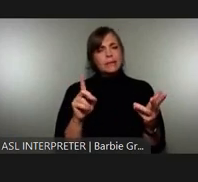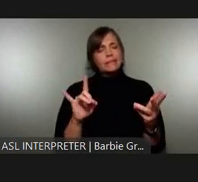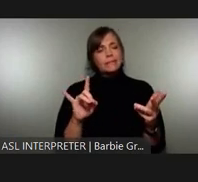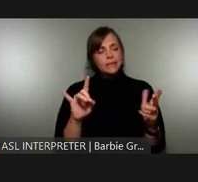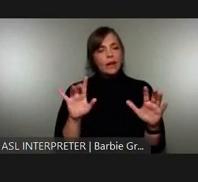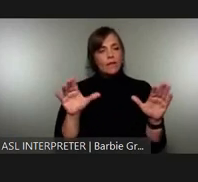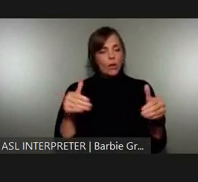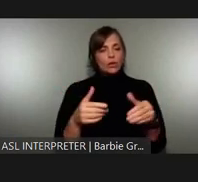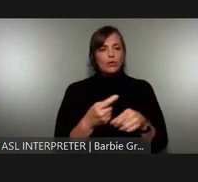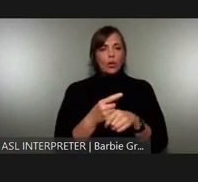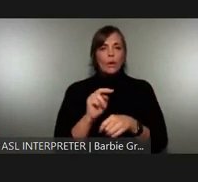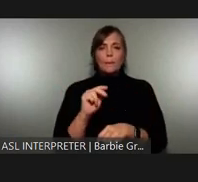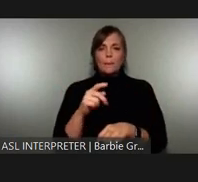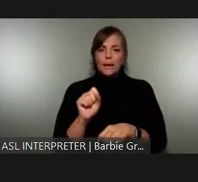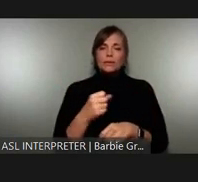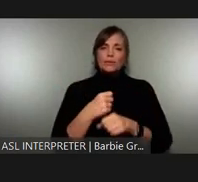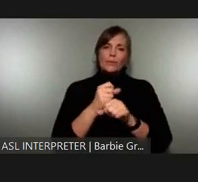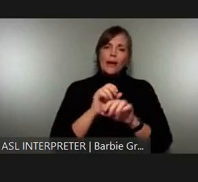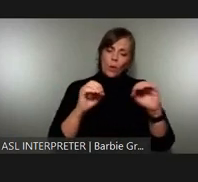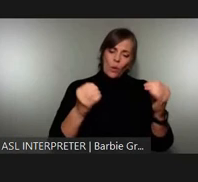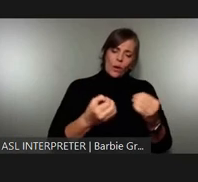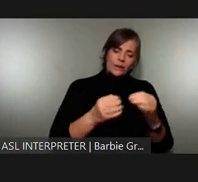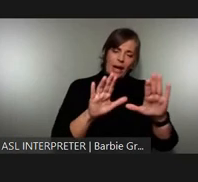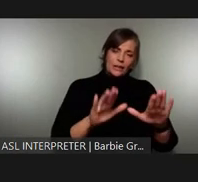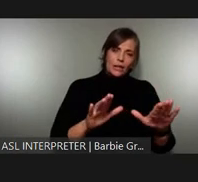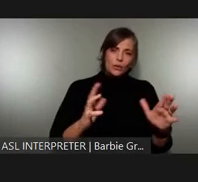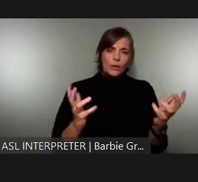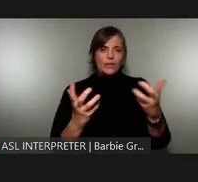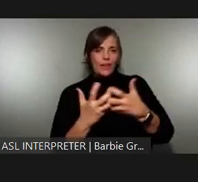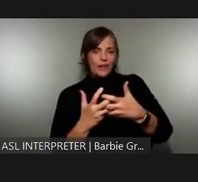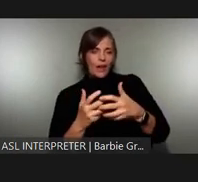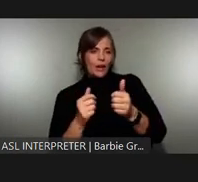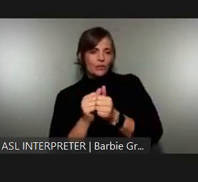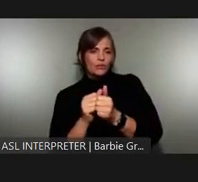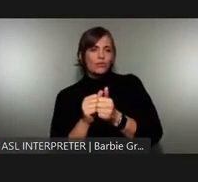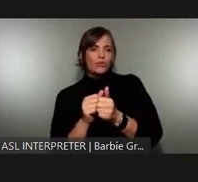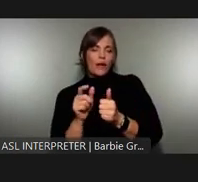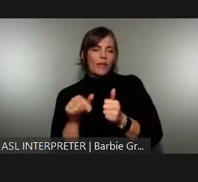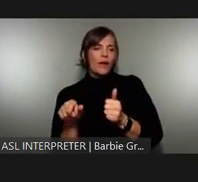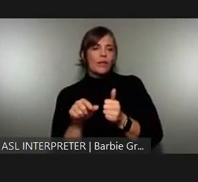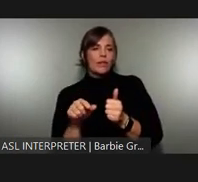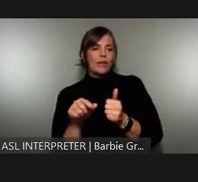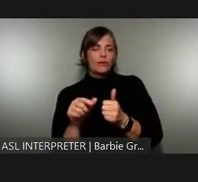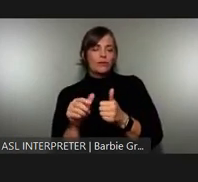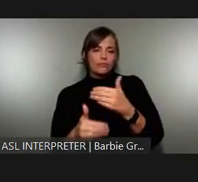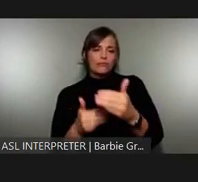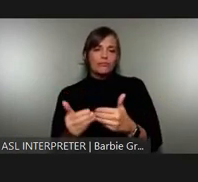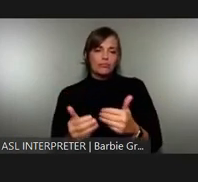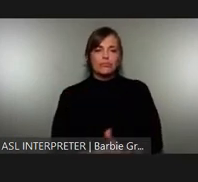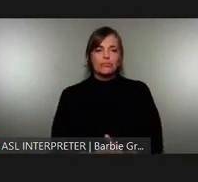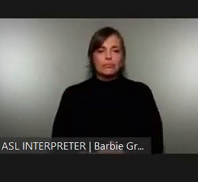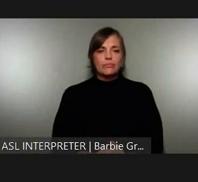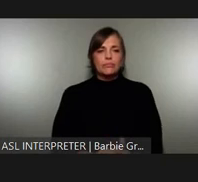to produce the organizational excellence which they've aligned with their board around. So I teased earlier